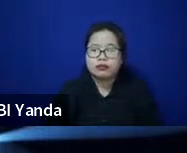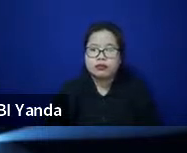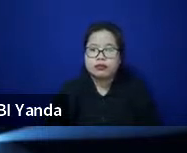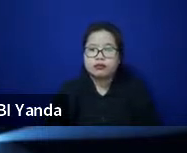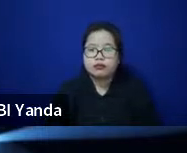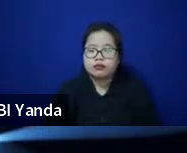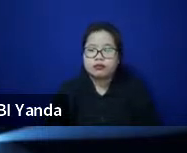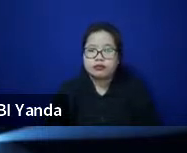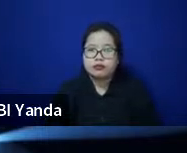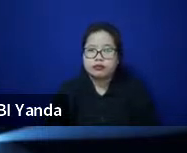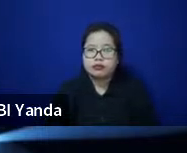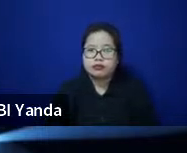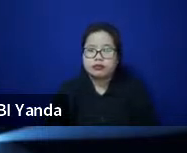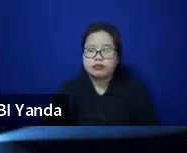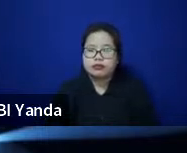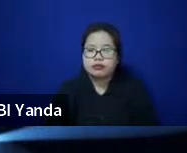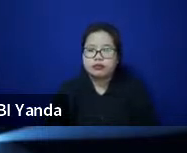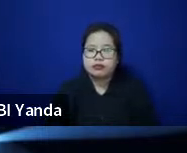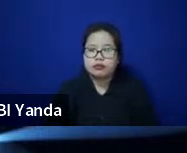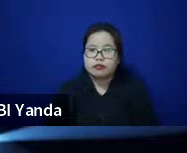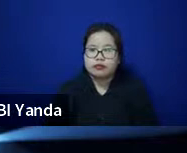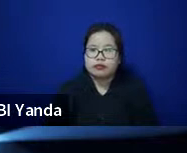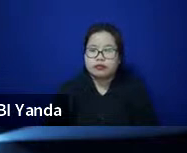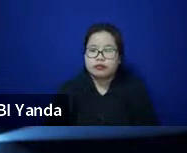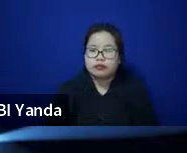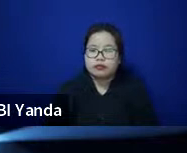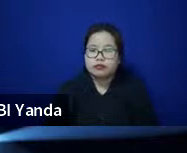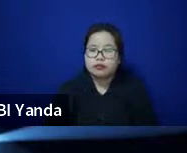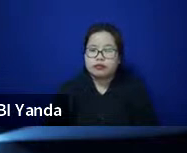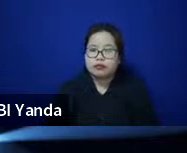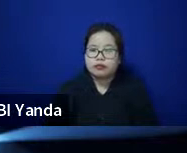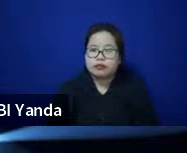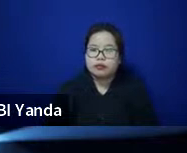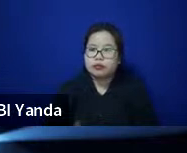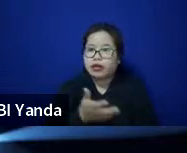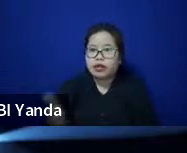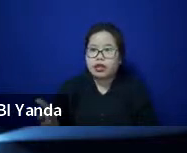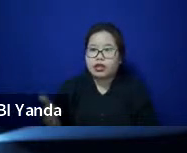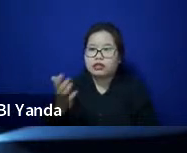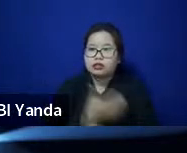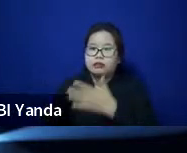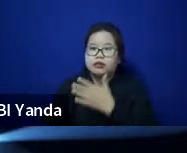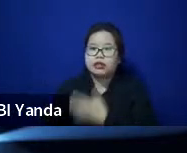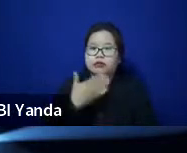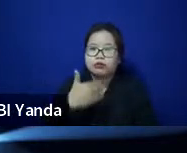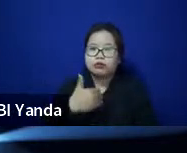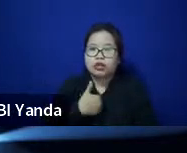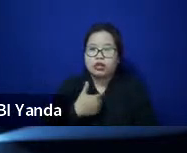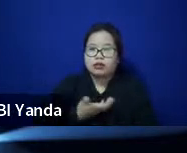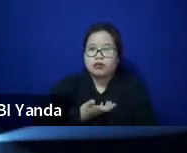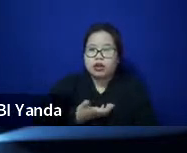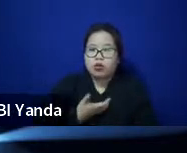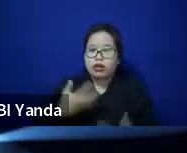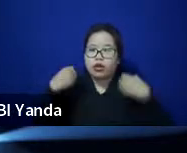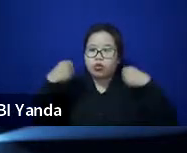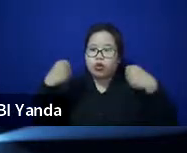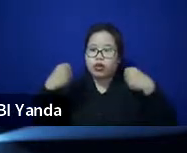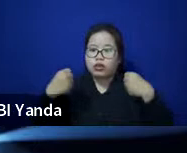dreams. They had this will. There was barriers there.